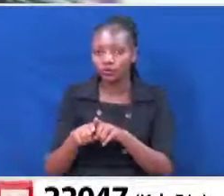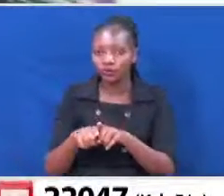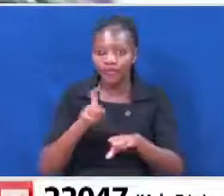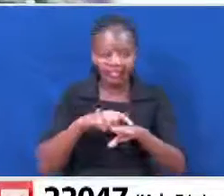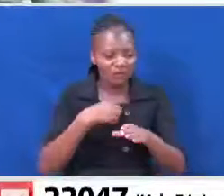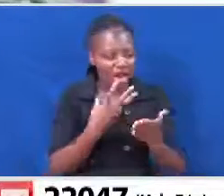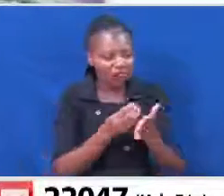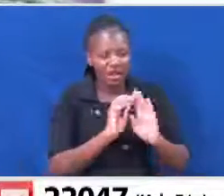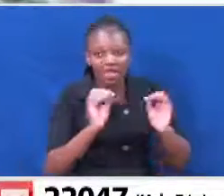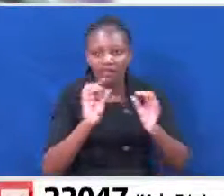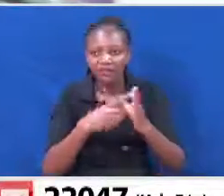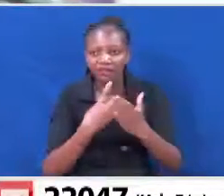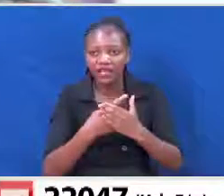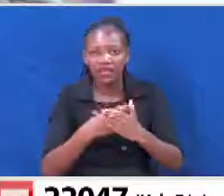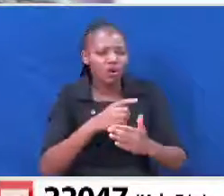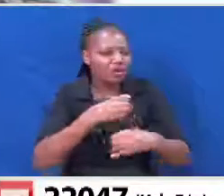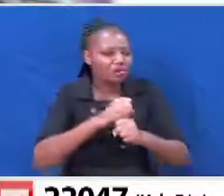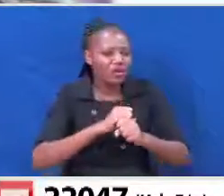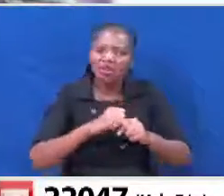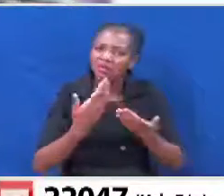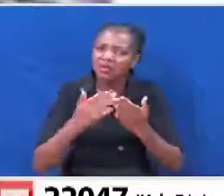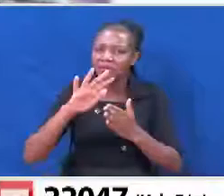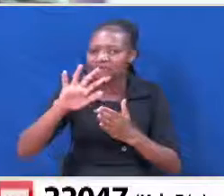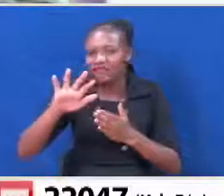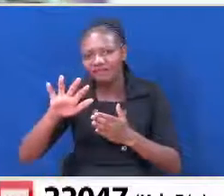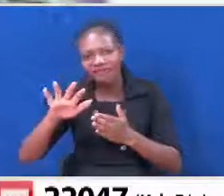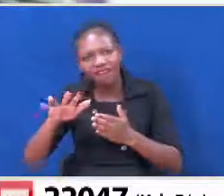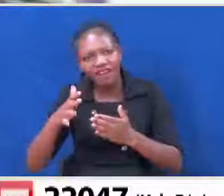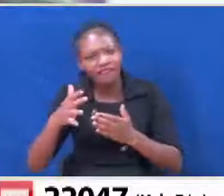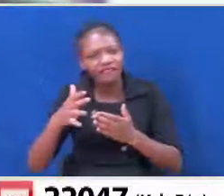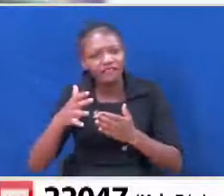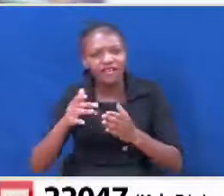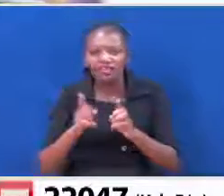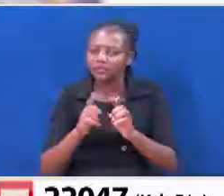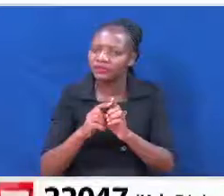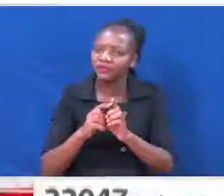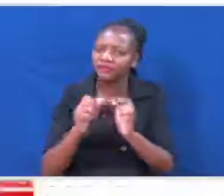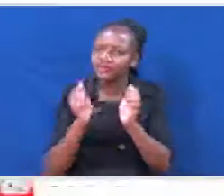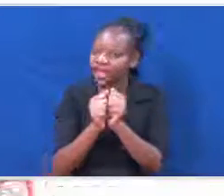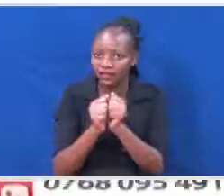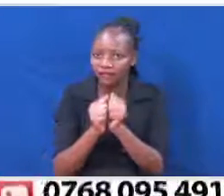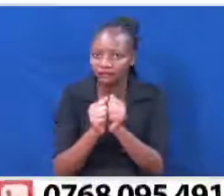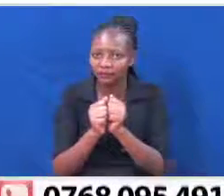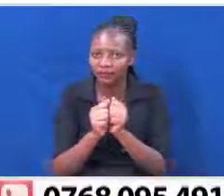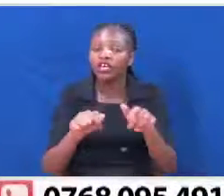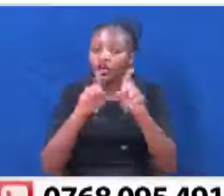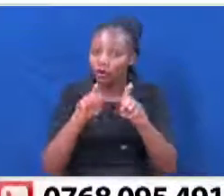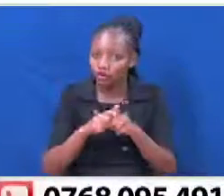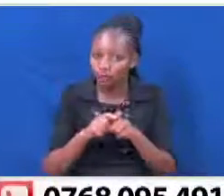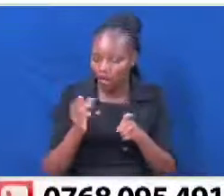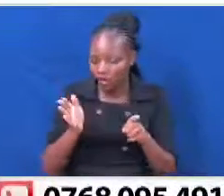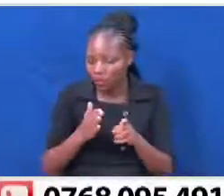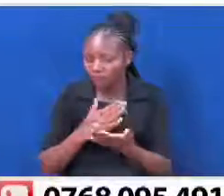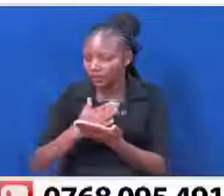have the resources, then we just make 5, 10, 20, 50, depending on what we have. So far, they have managed